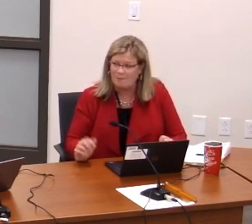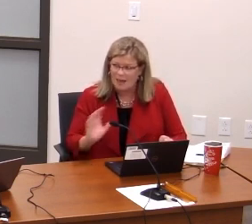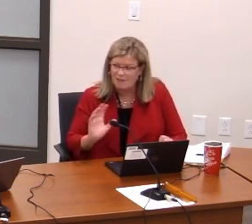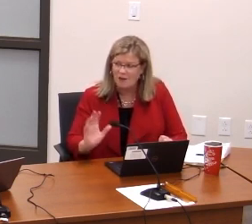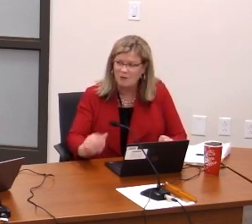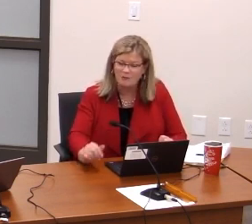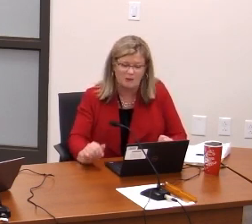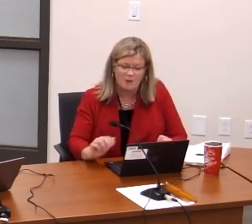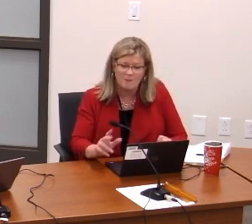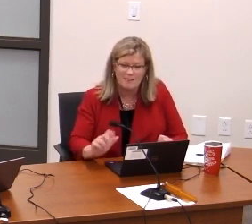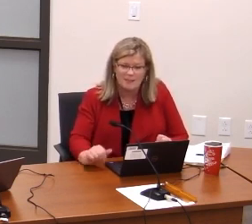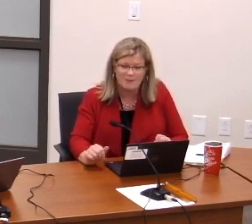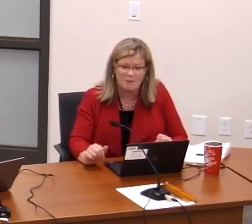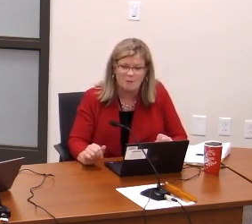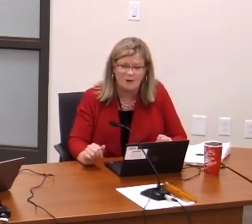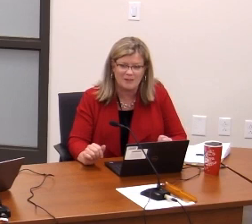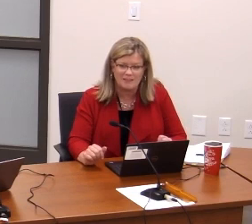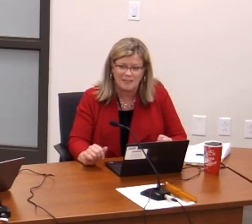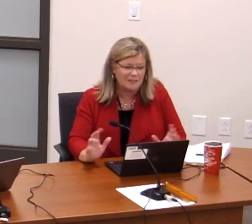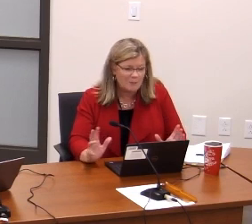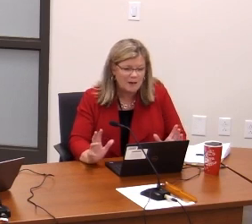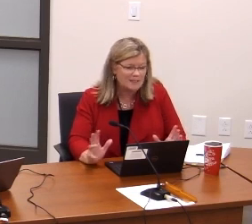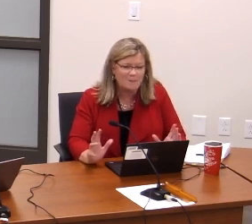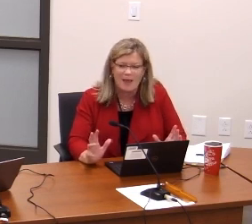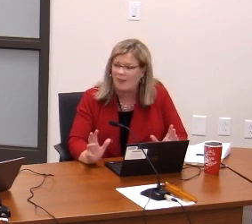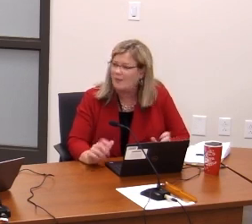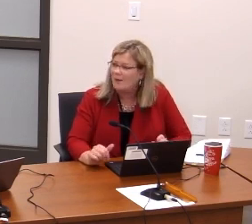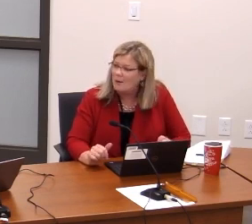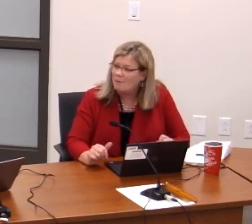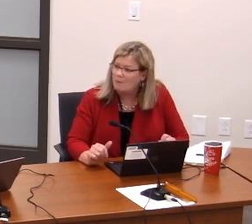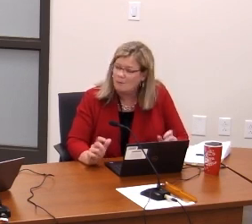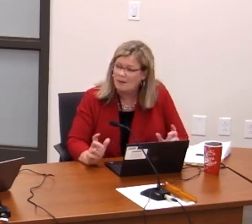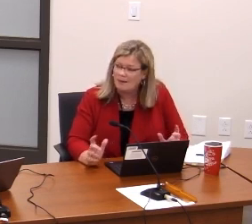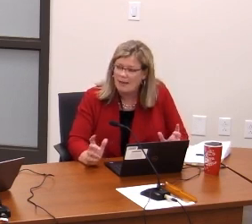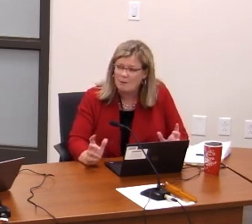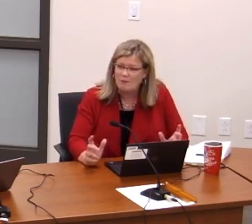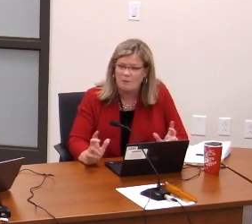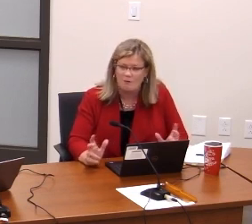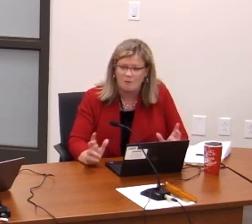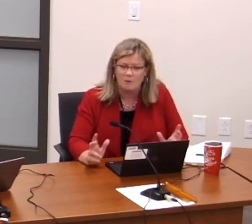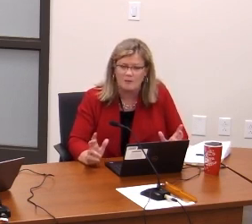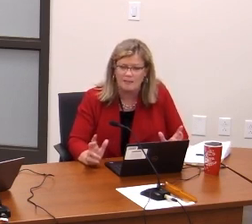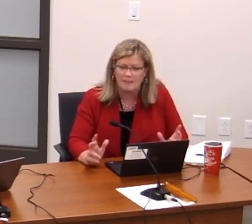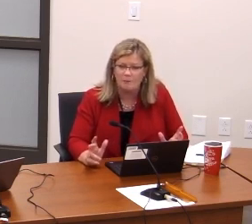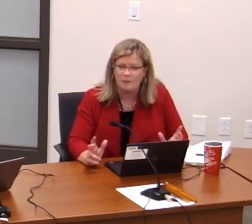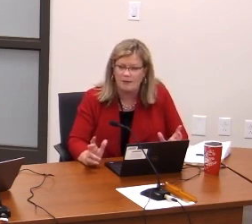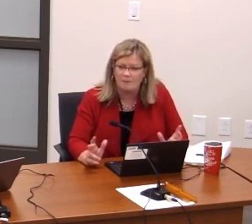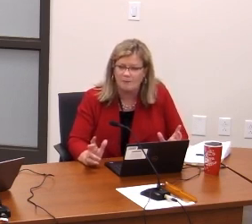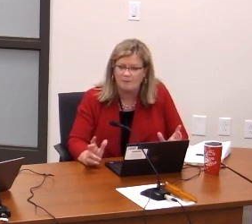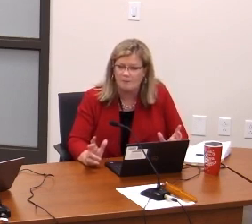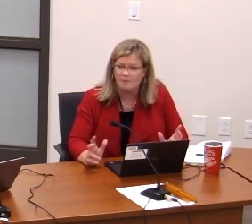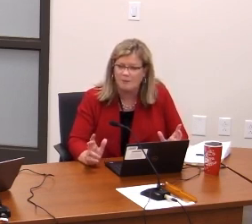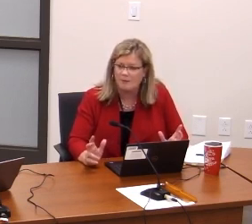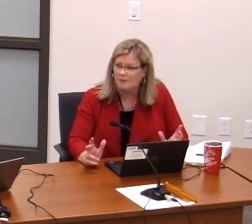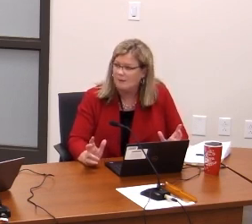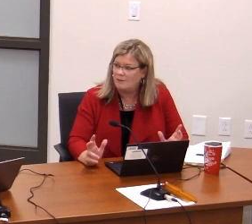my math folks, and there might be some that were previous. I think nobody said math. But how many people are familiar with